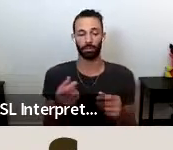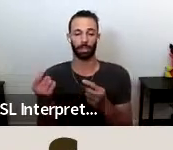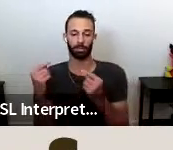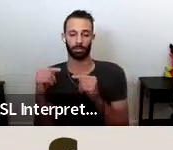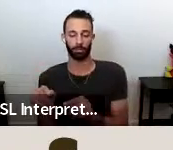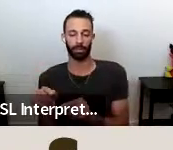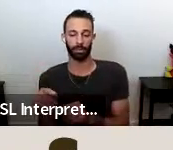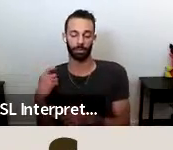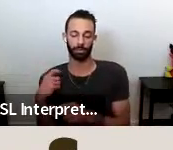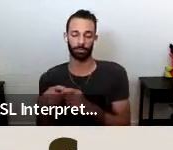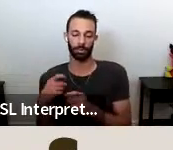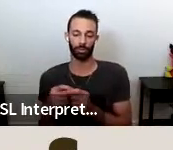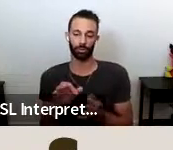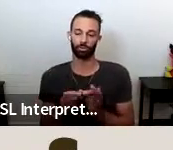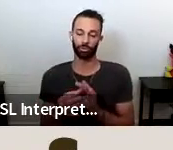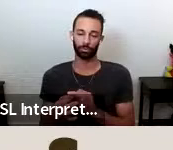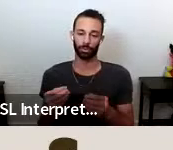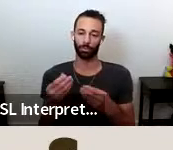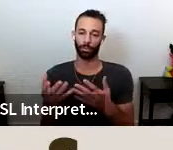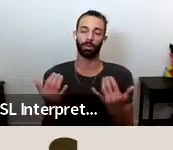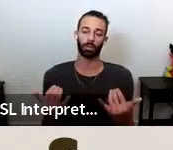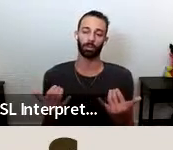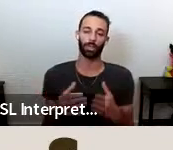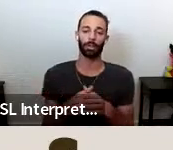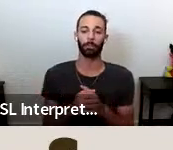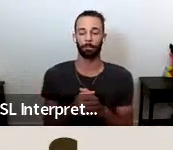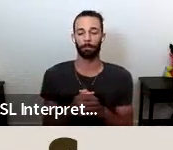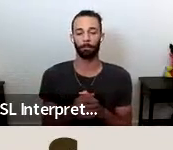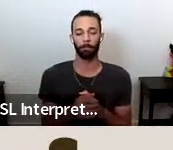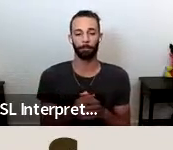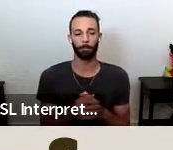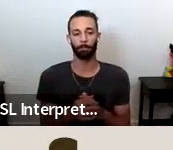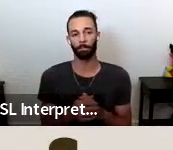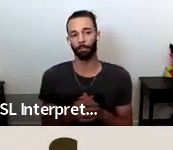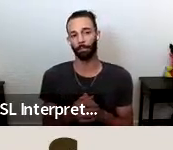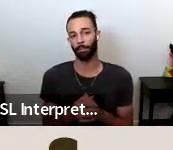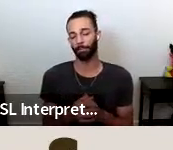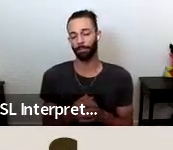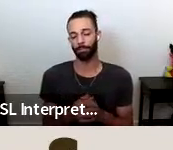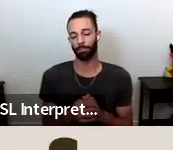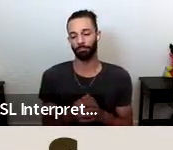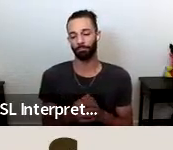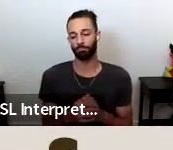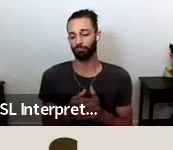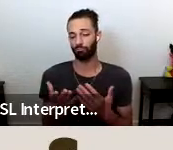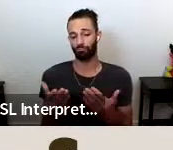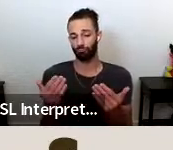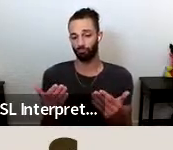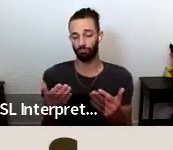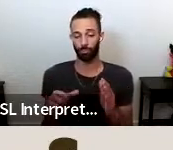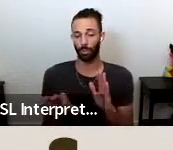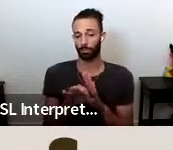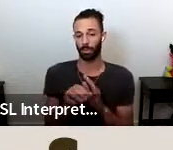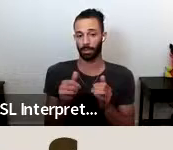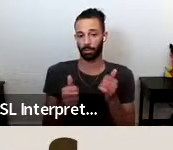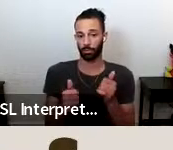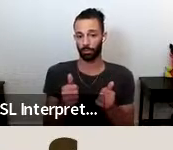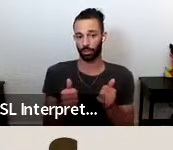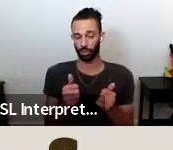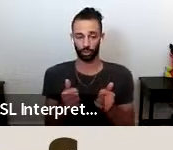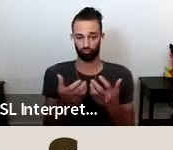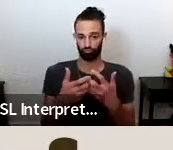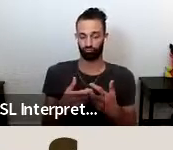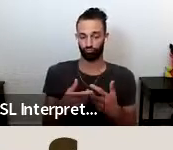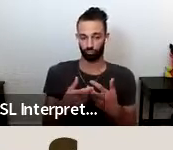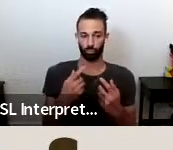today. Um, and then feel free to choose which one works for you. Um,